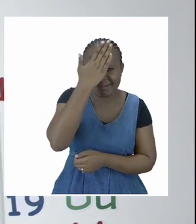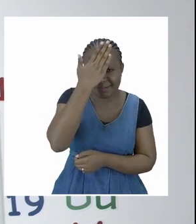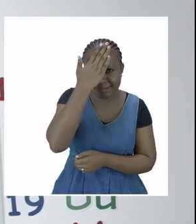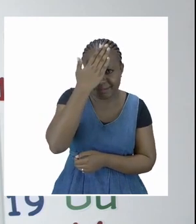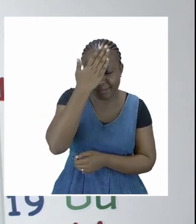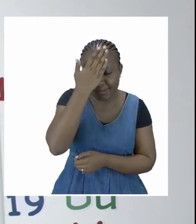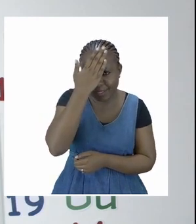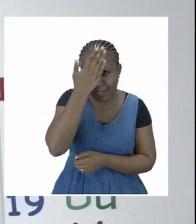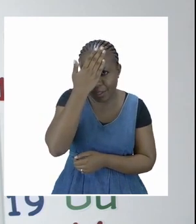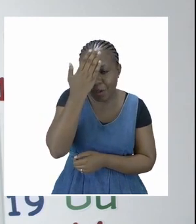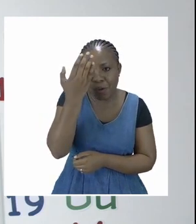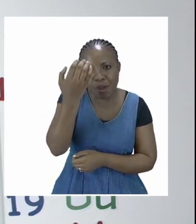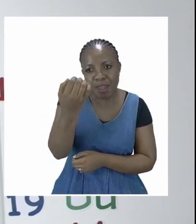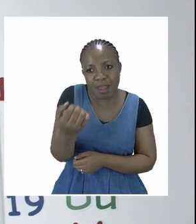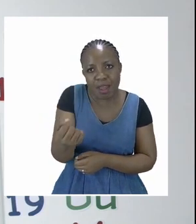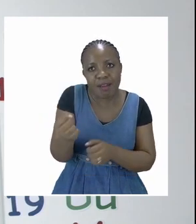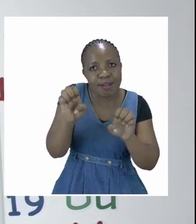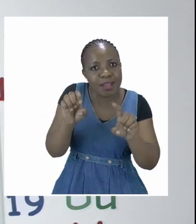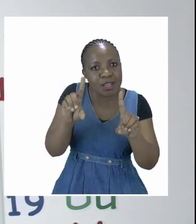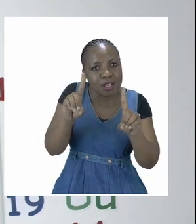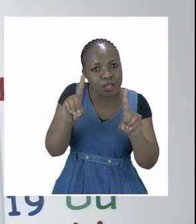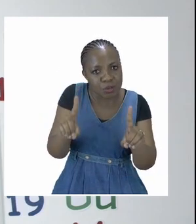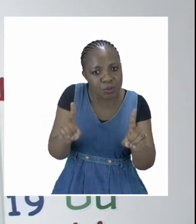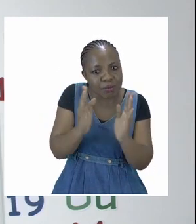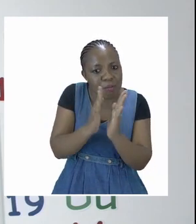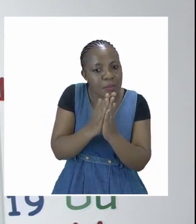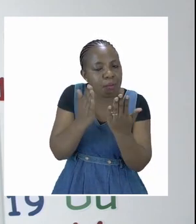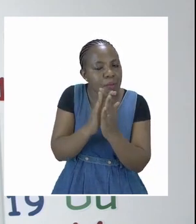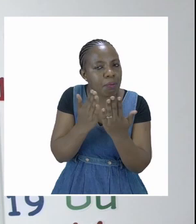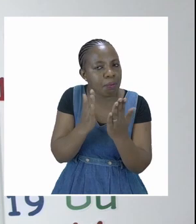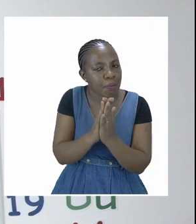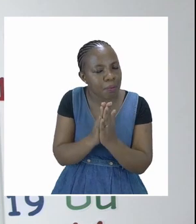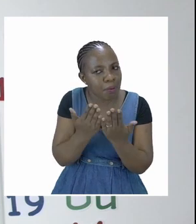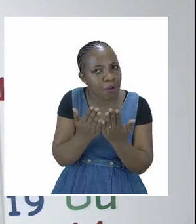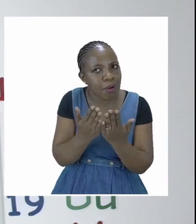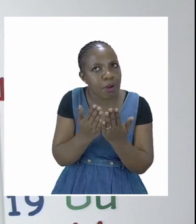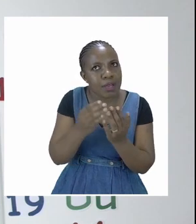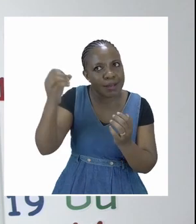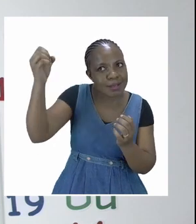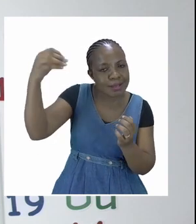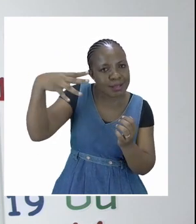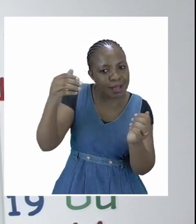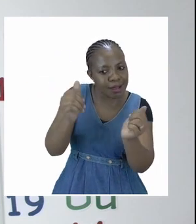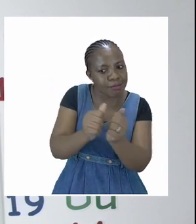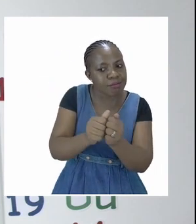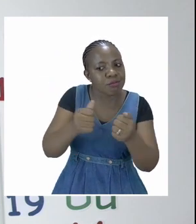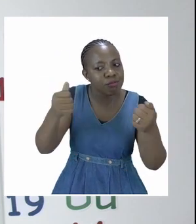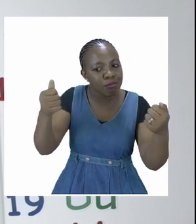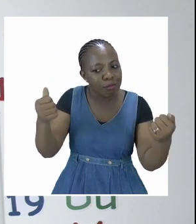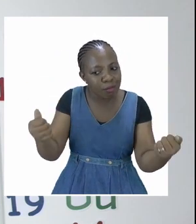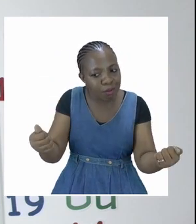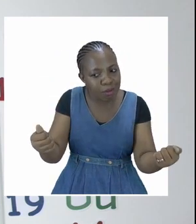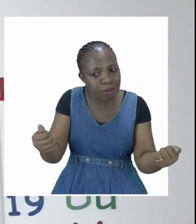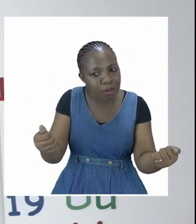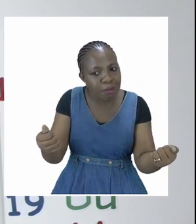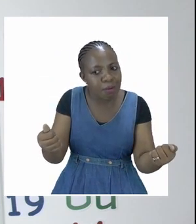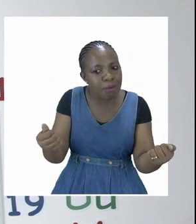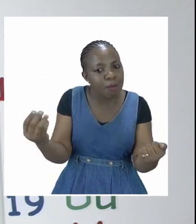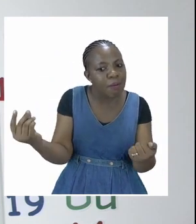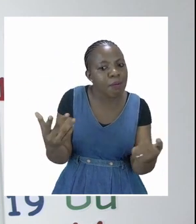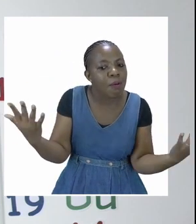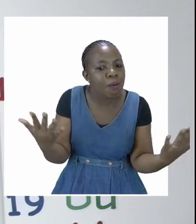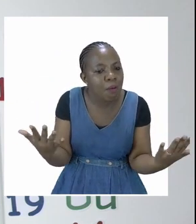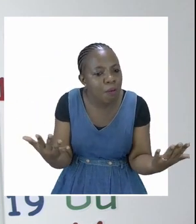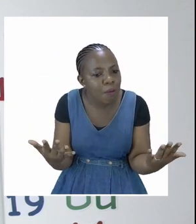booklet in our daily newspaper, street sales, or at your school every Monday